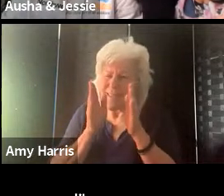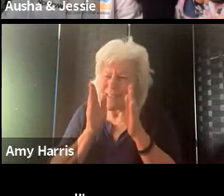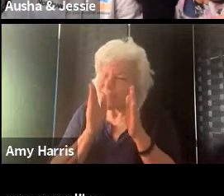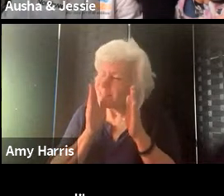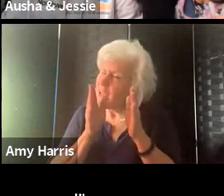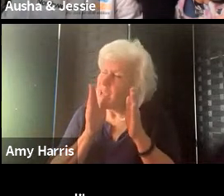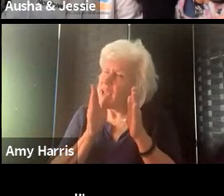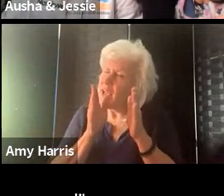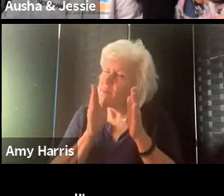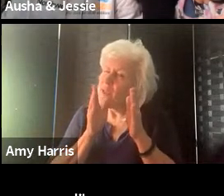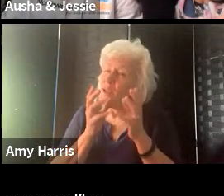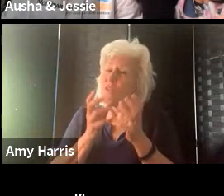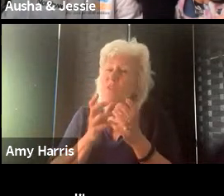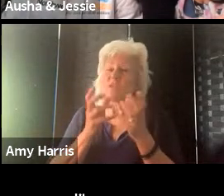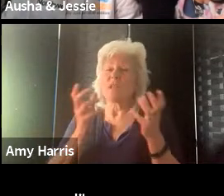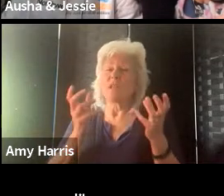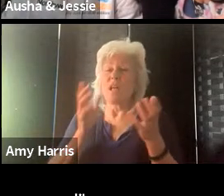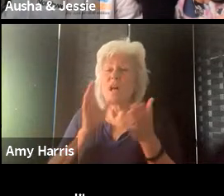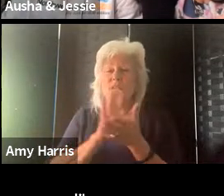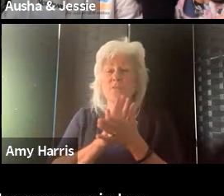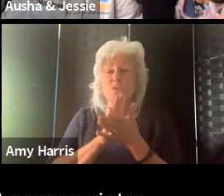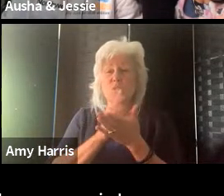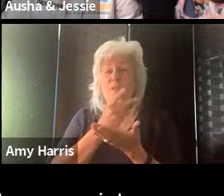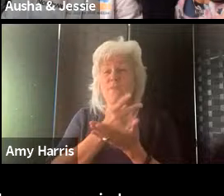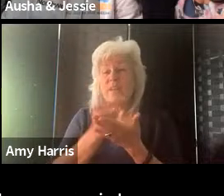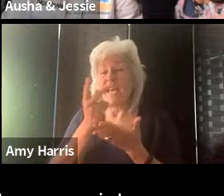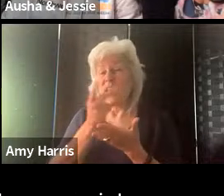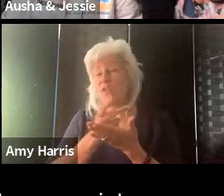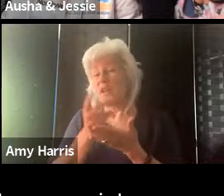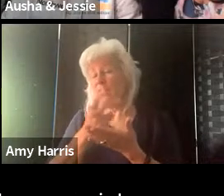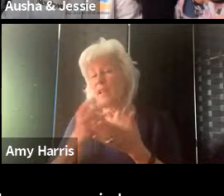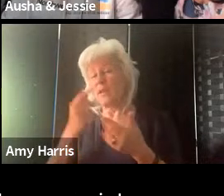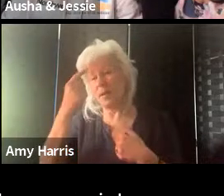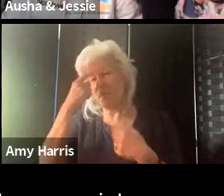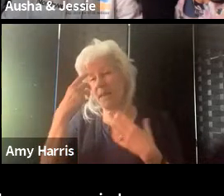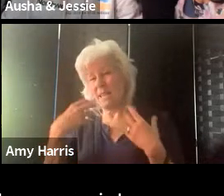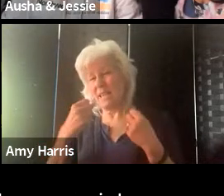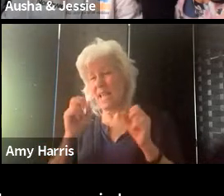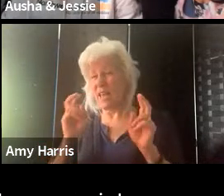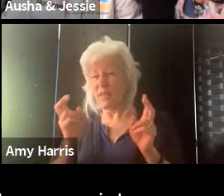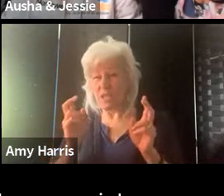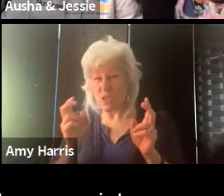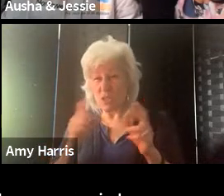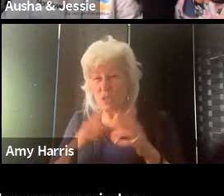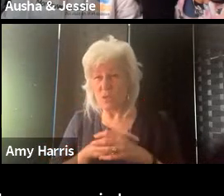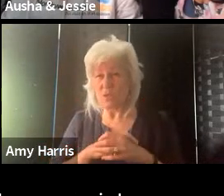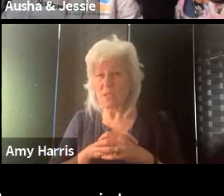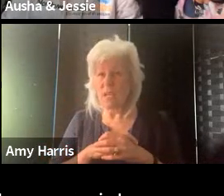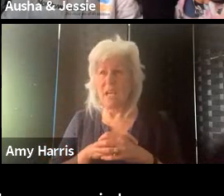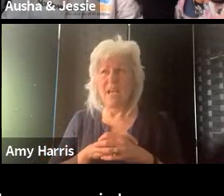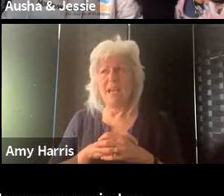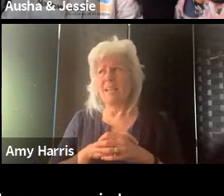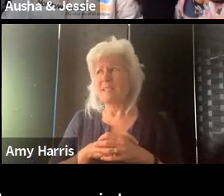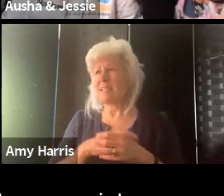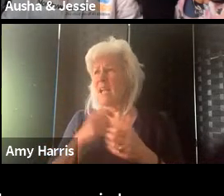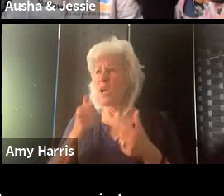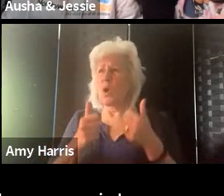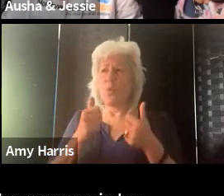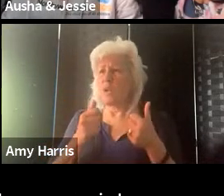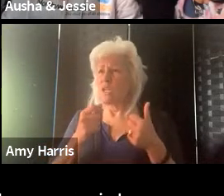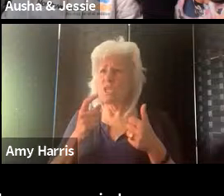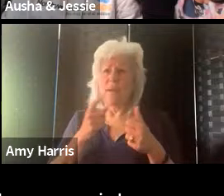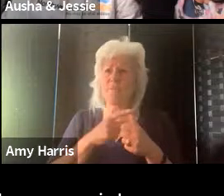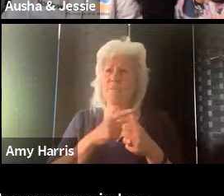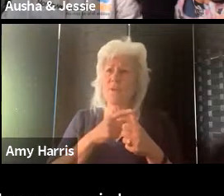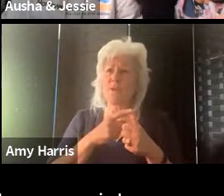There's an awful lot of school failure and mental health issues that it's kind of the old, which came first, chicken or the egg,